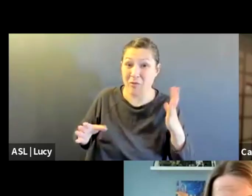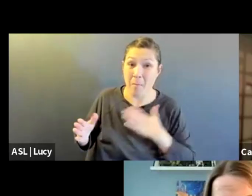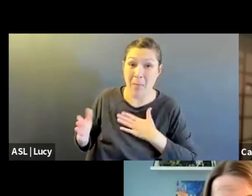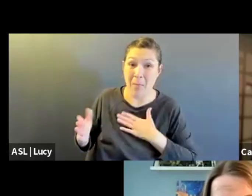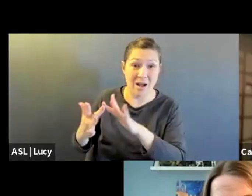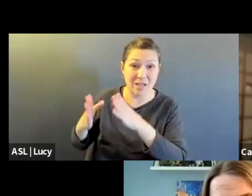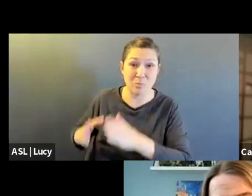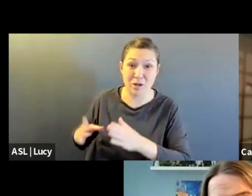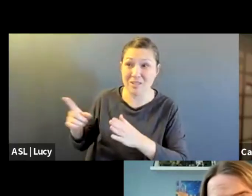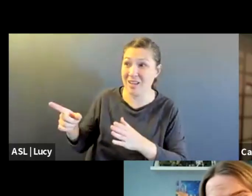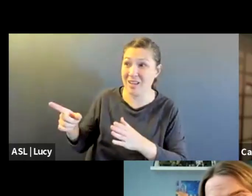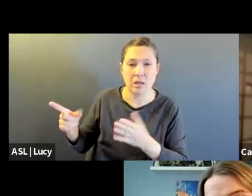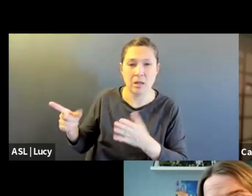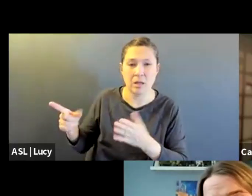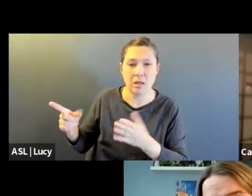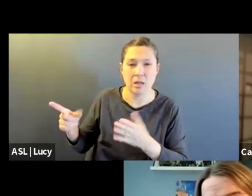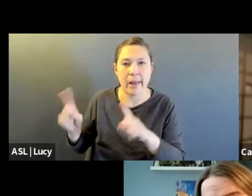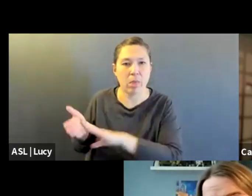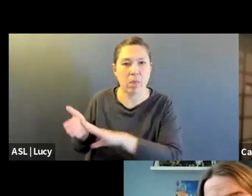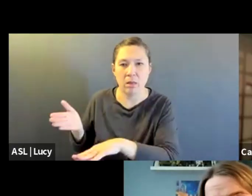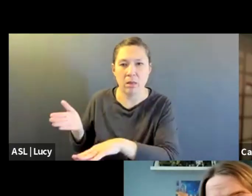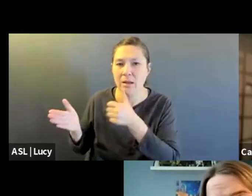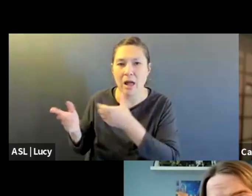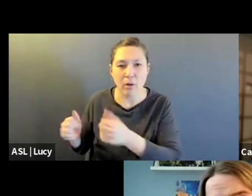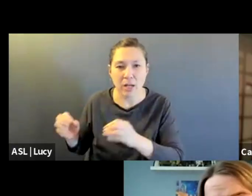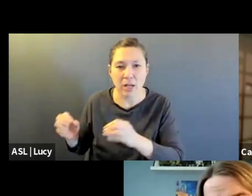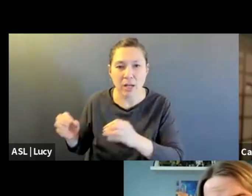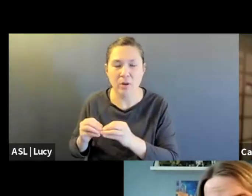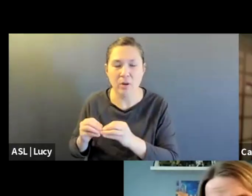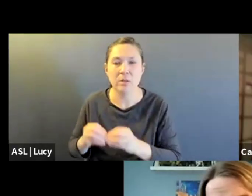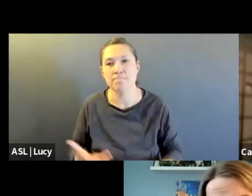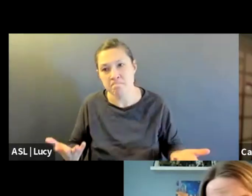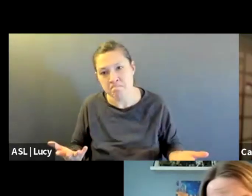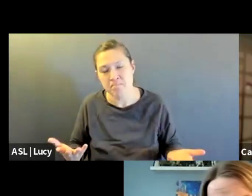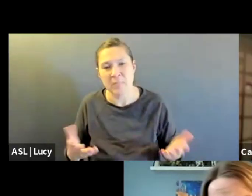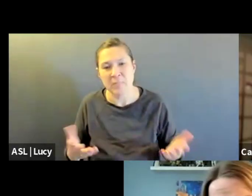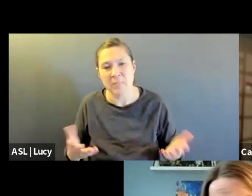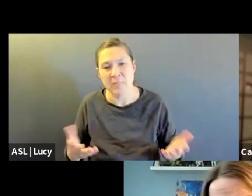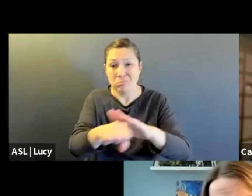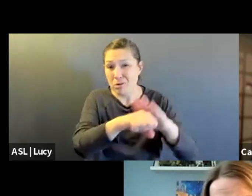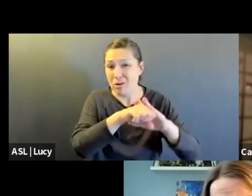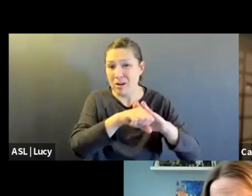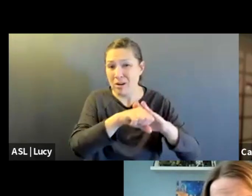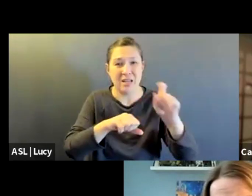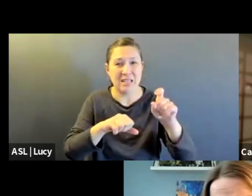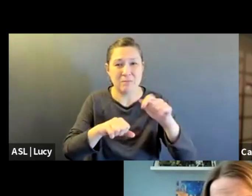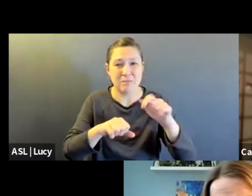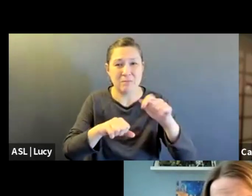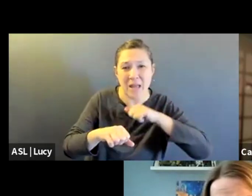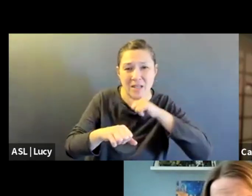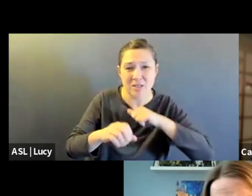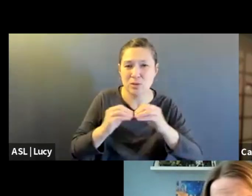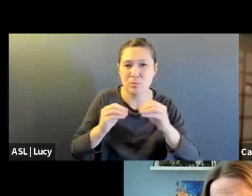maybe it's some as your point of contact, they might not be there actually anymore. So I guess also letting people know that have a little more patience when it comes